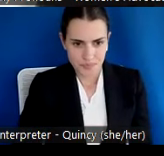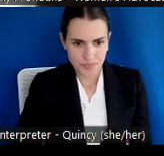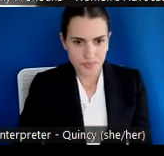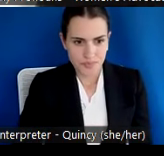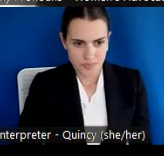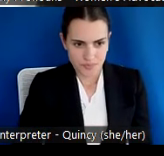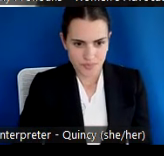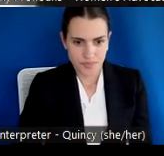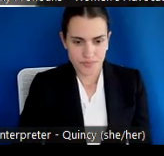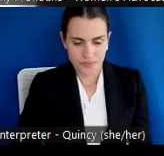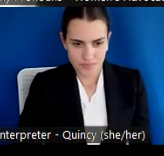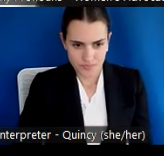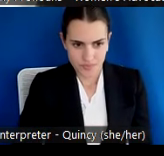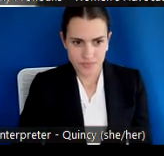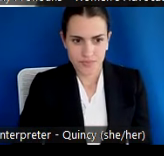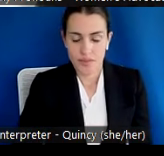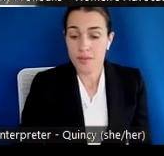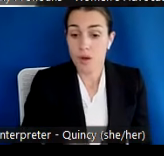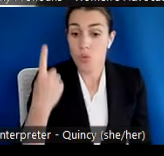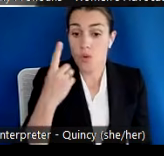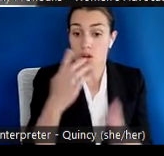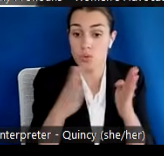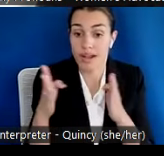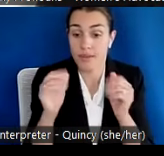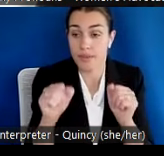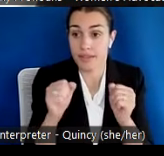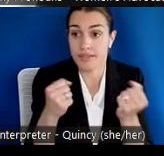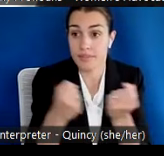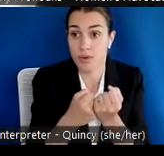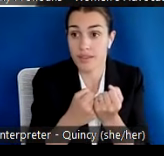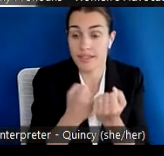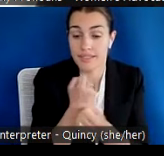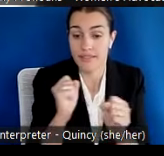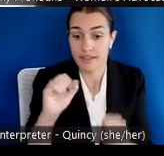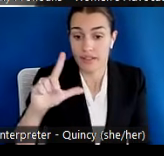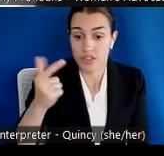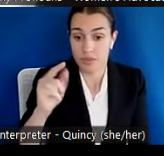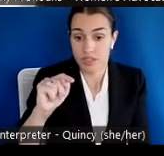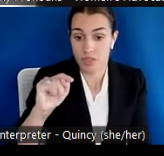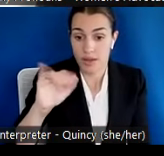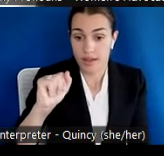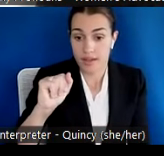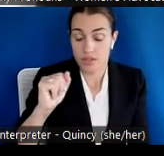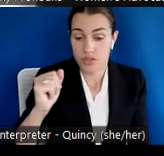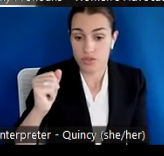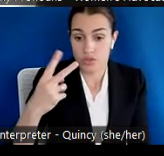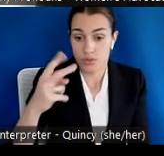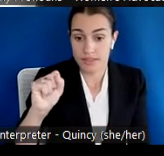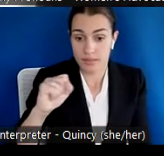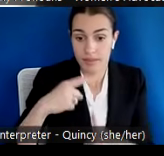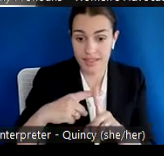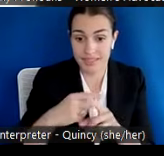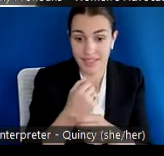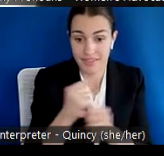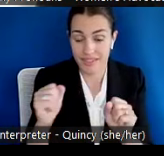But one way that we can support the safety of LGBTQIA2+ survivors is to be aware of the very real